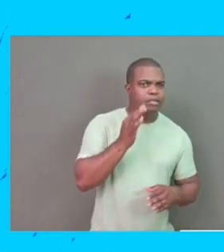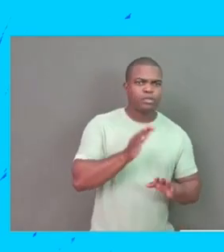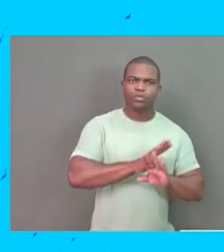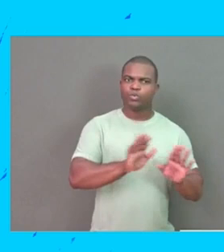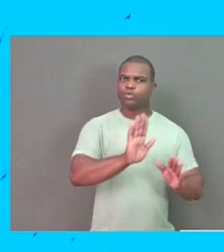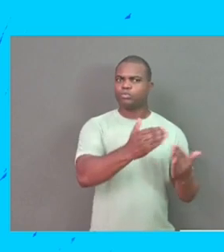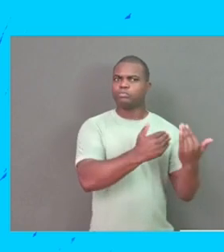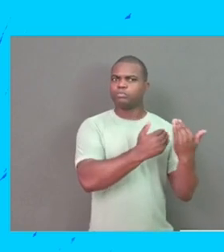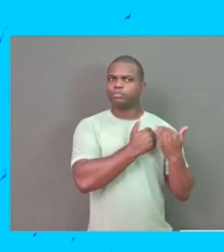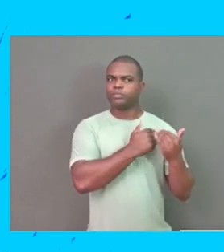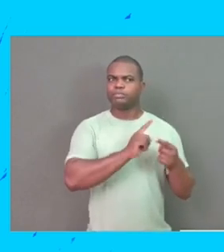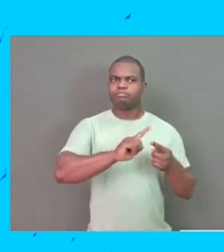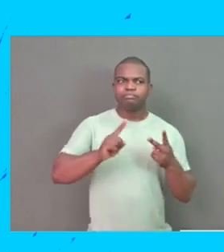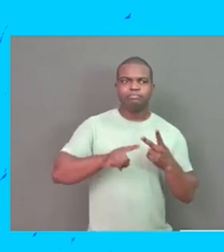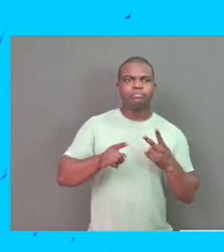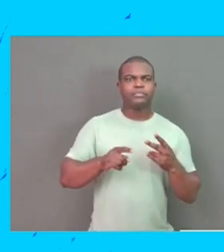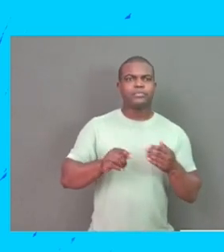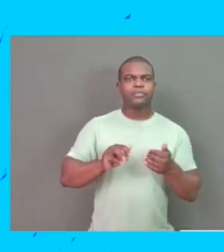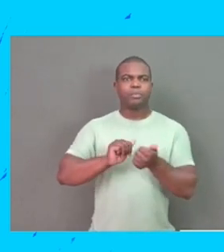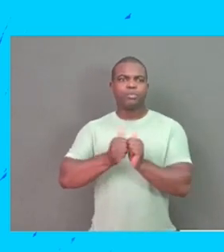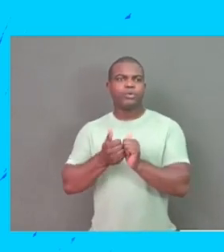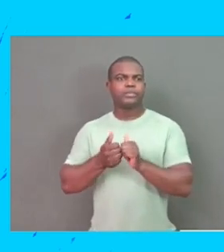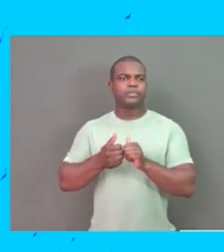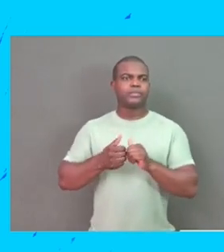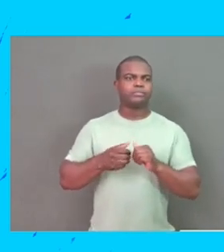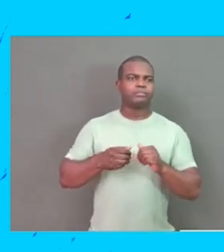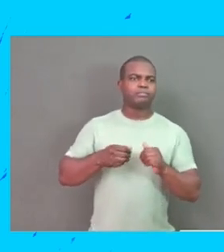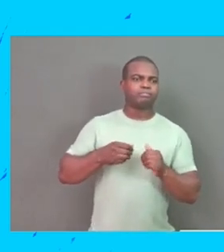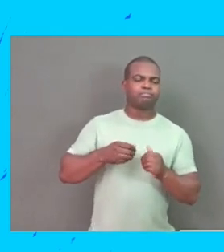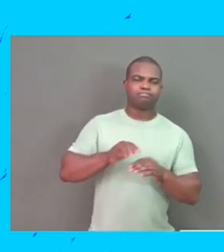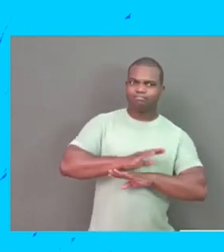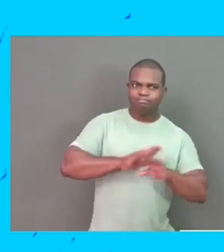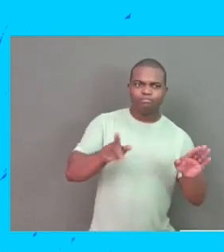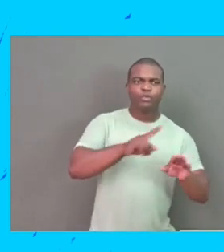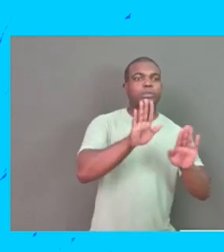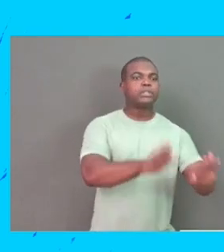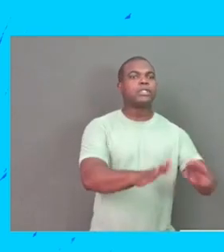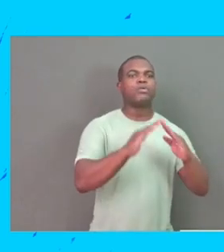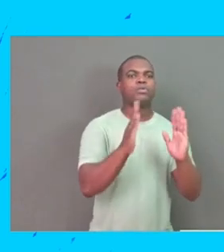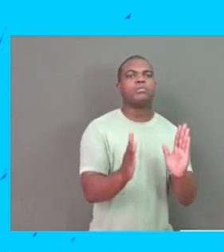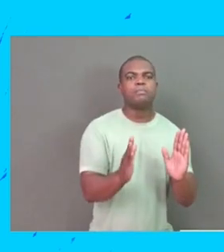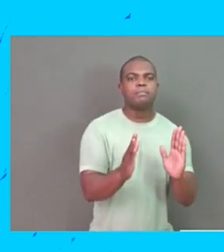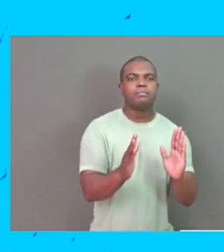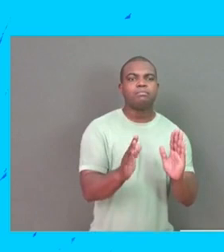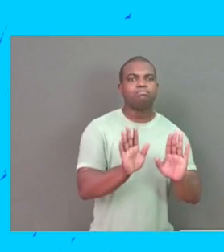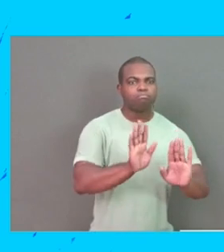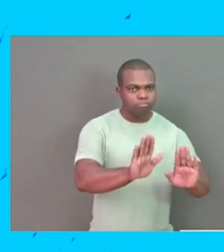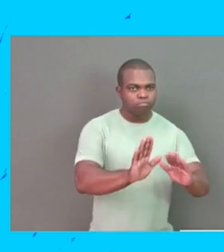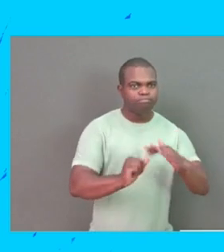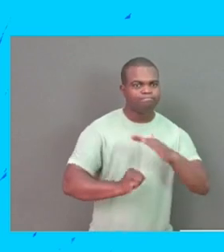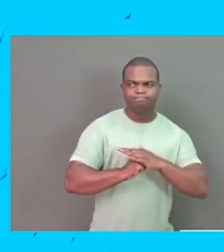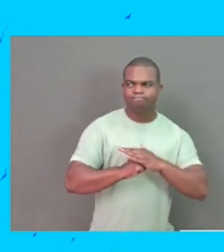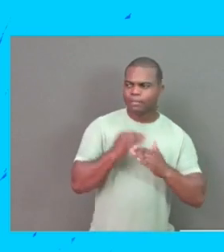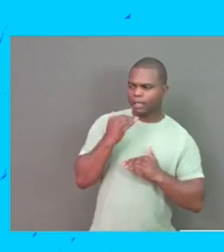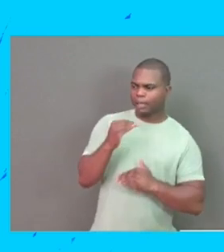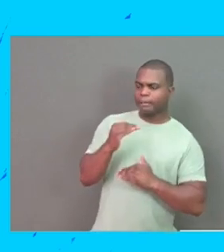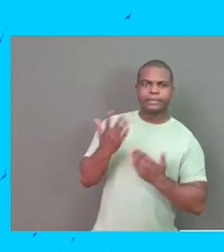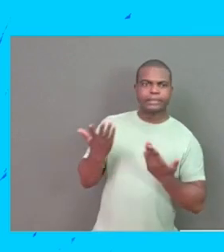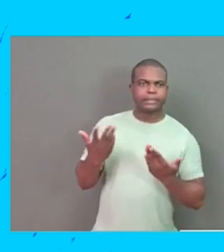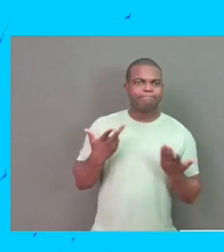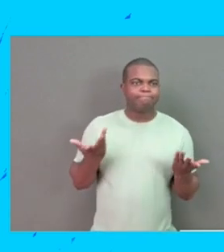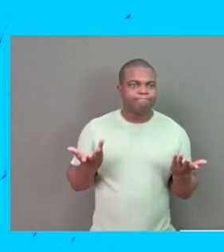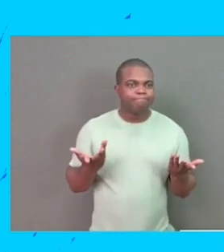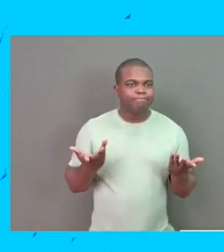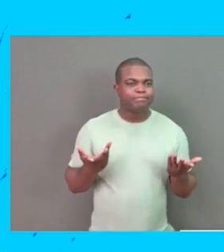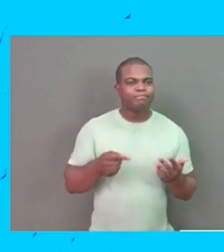rules that they don't define us, but they do limit us. And that's why, since I cannot sit around and just watch